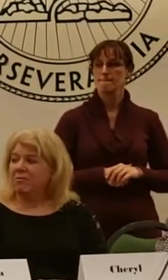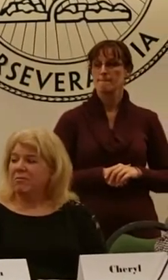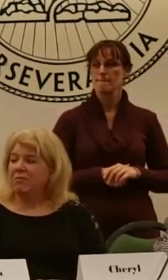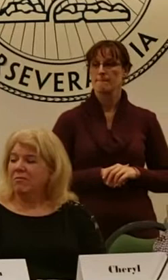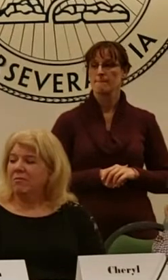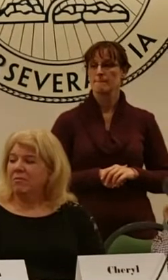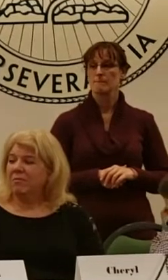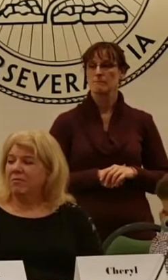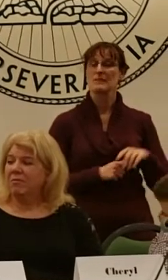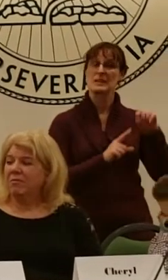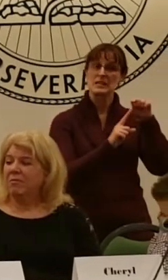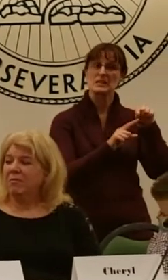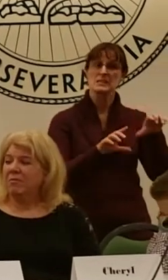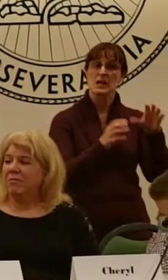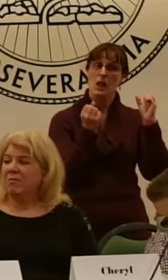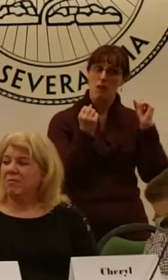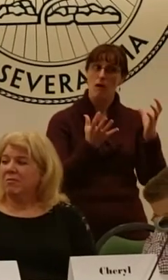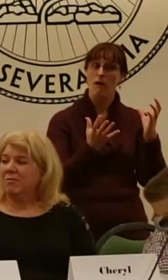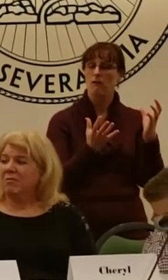He did a lot of